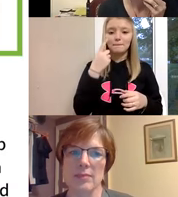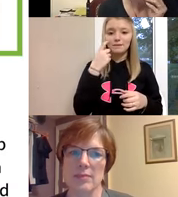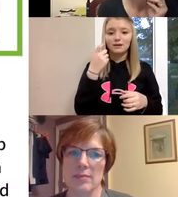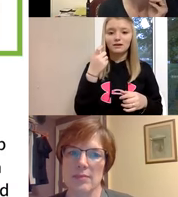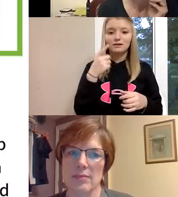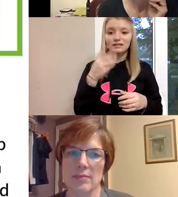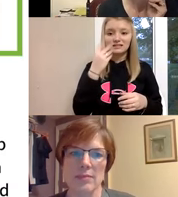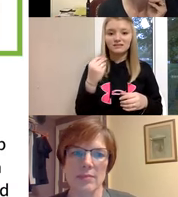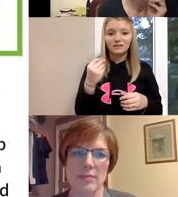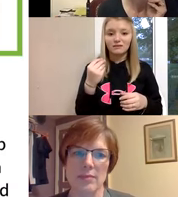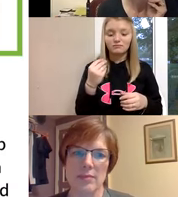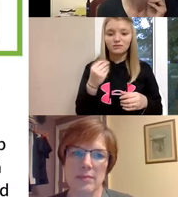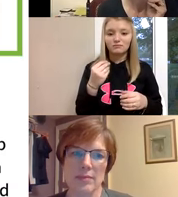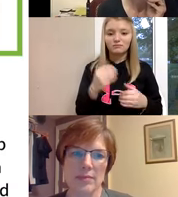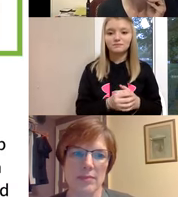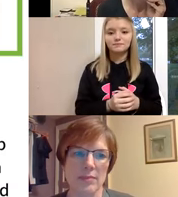slept.